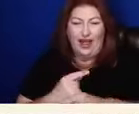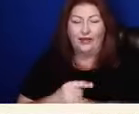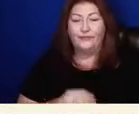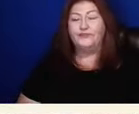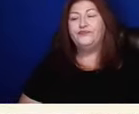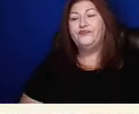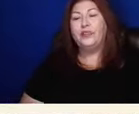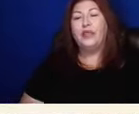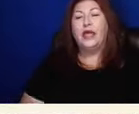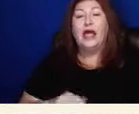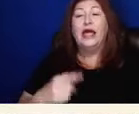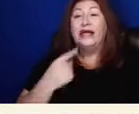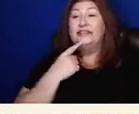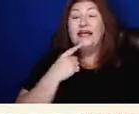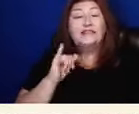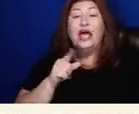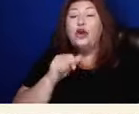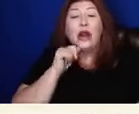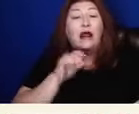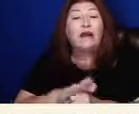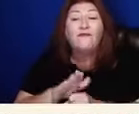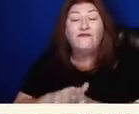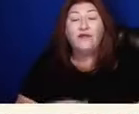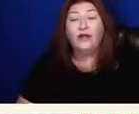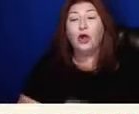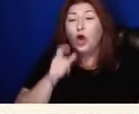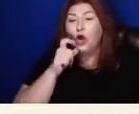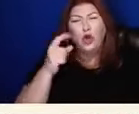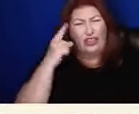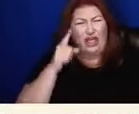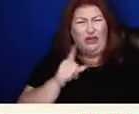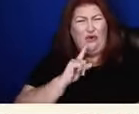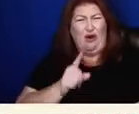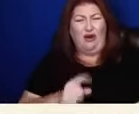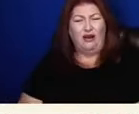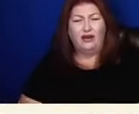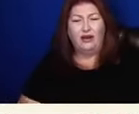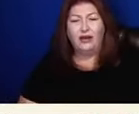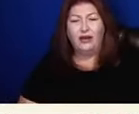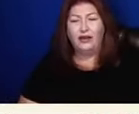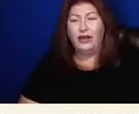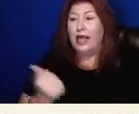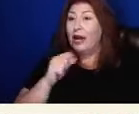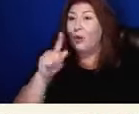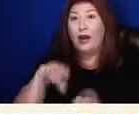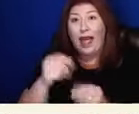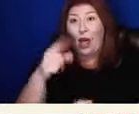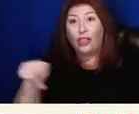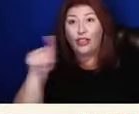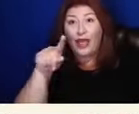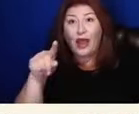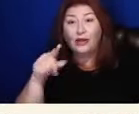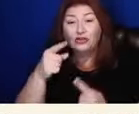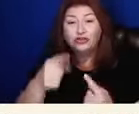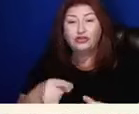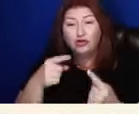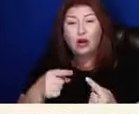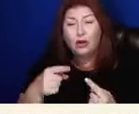says you're not enough. Who do you think you are? Anybody out there that has struggled with imposter syndrome,